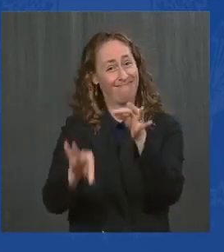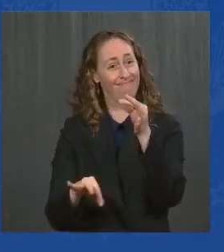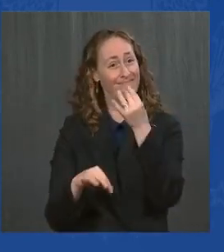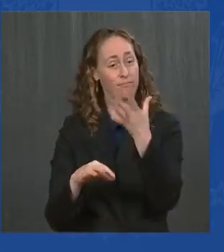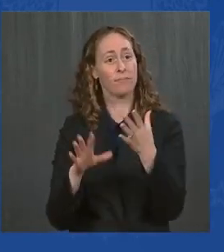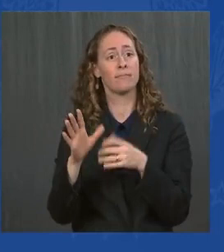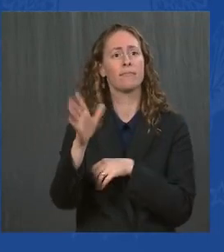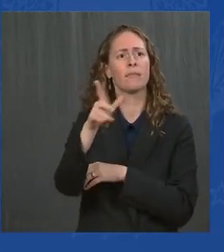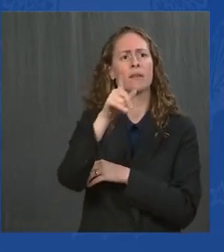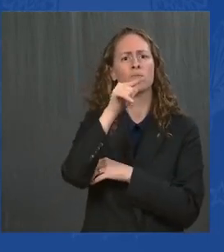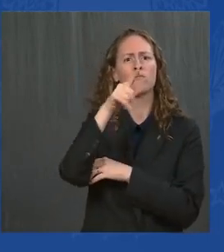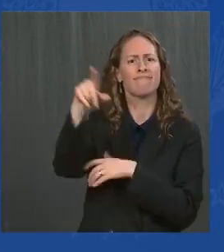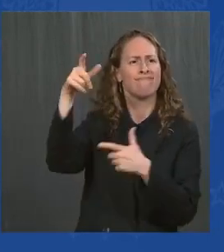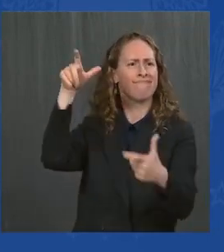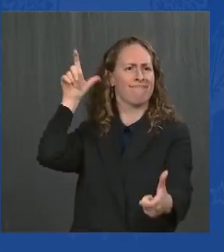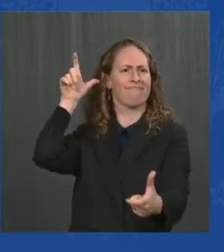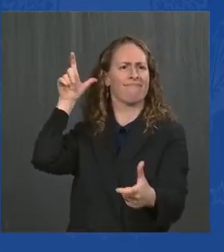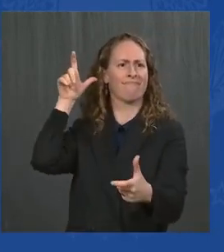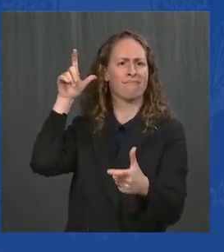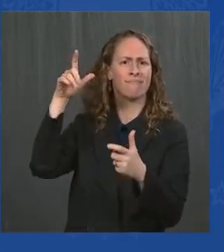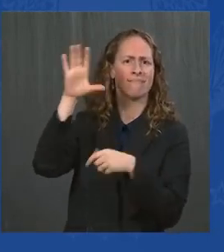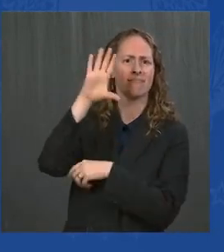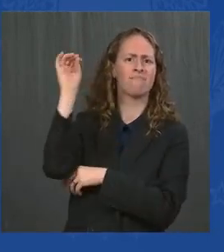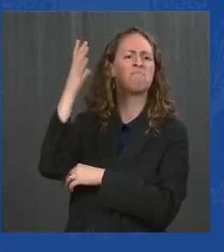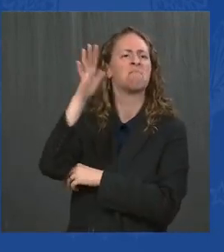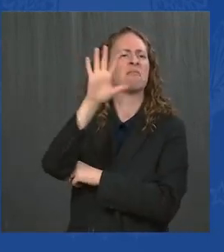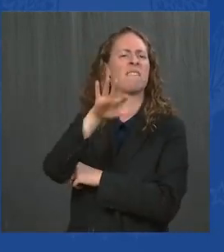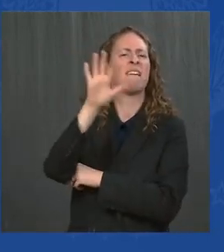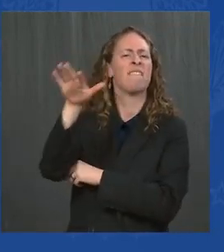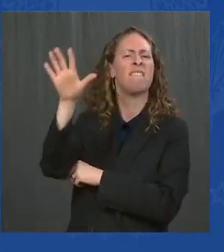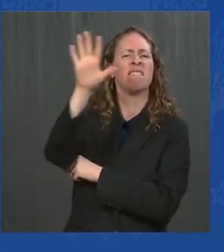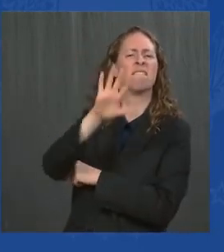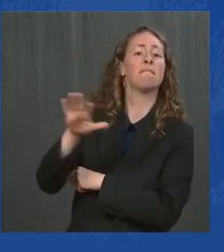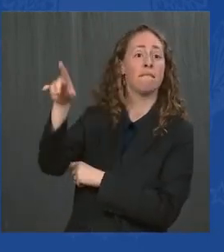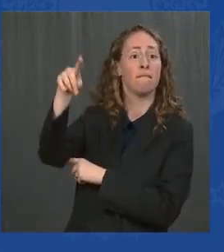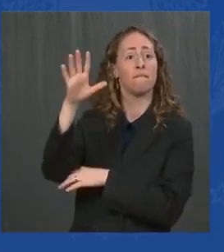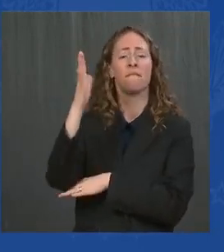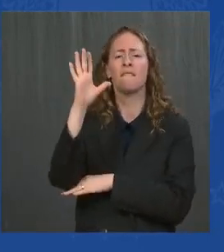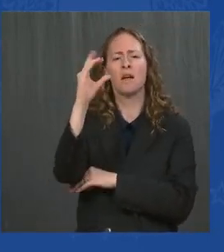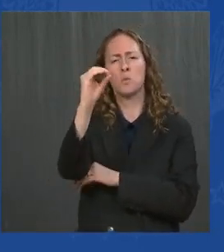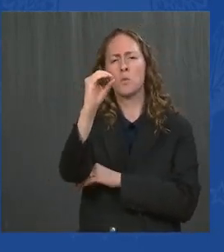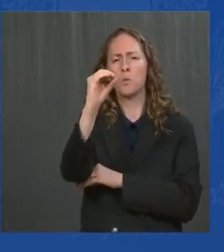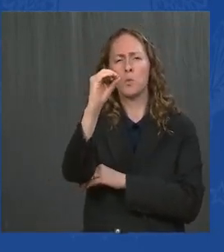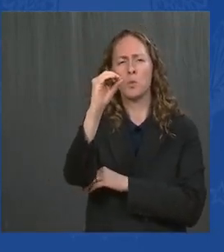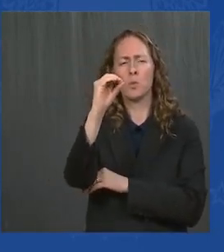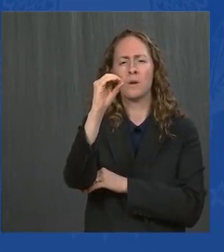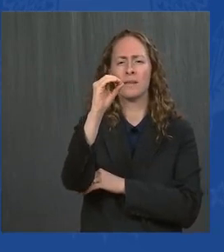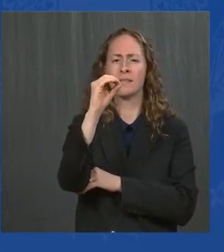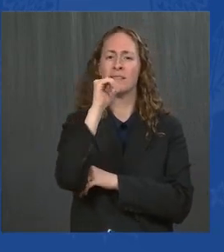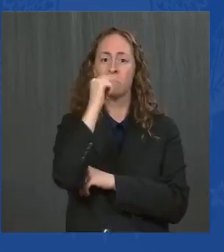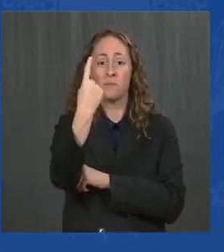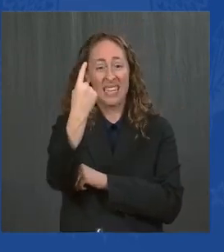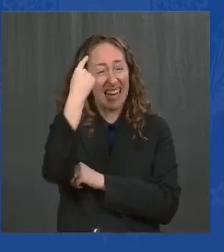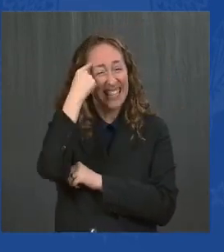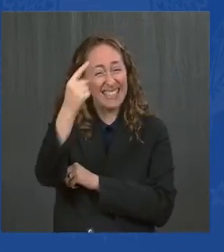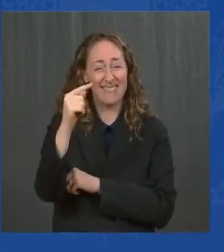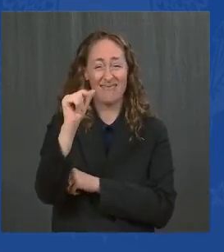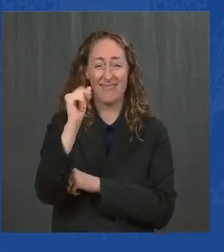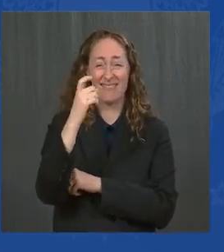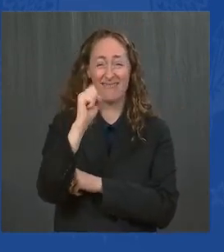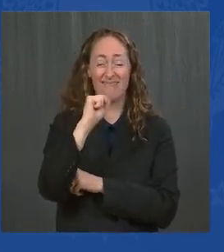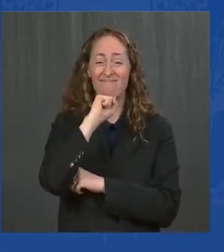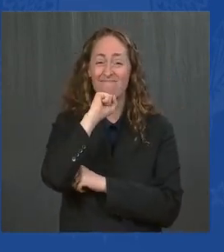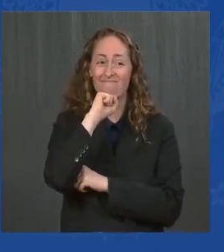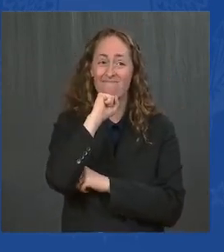America last year paid zero in federal taxes. I don't care what your position